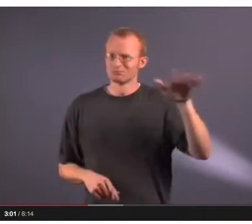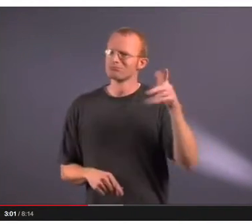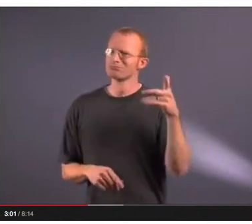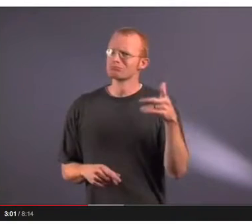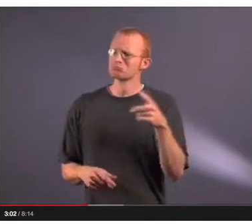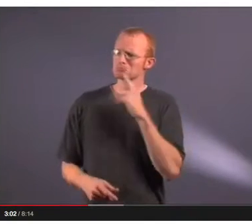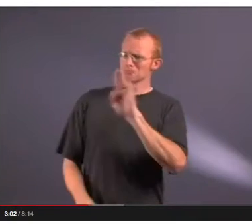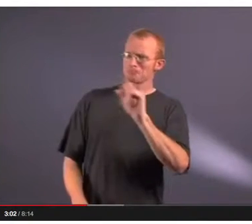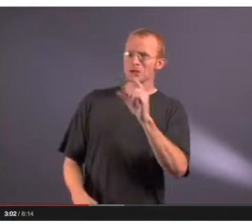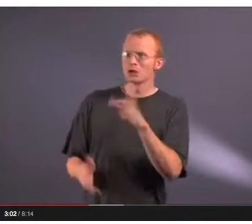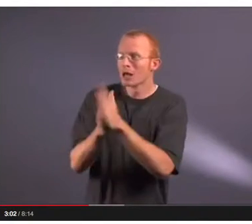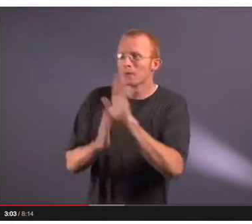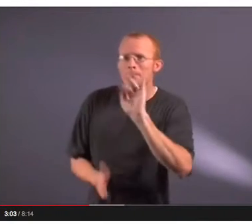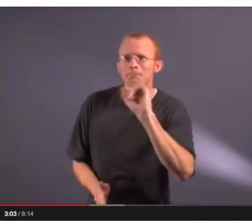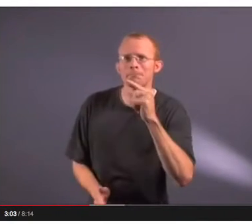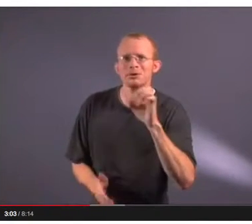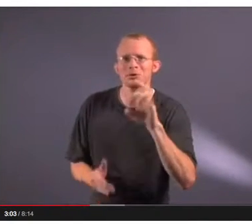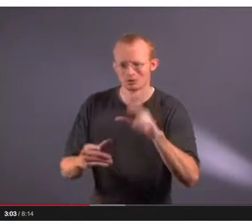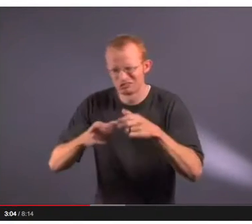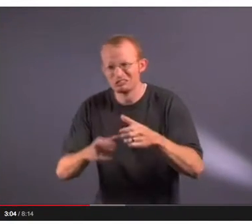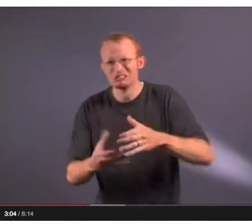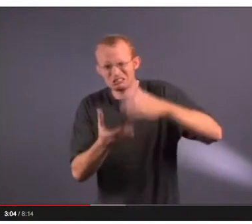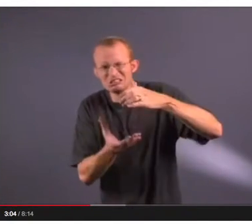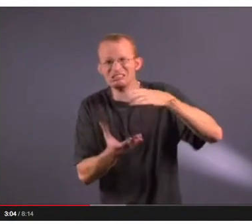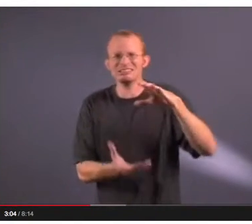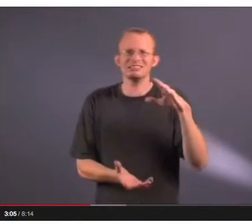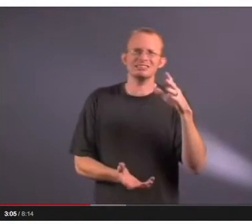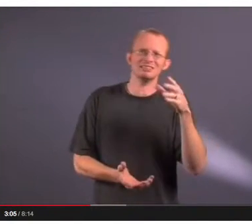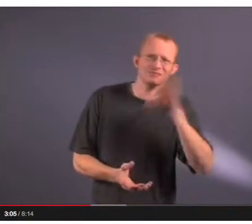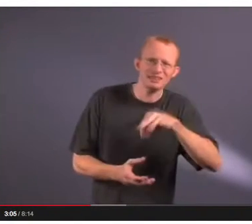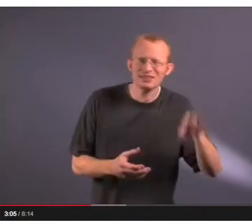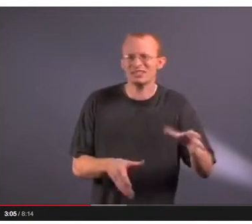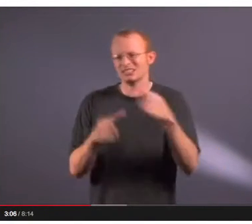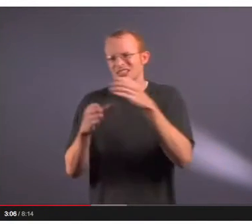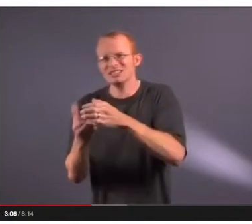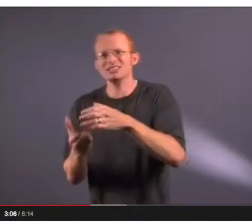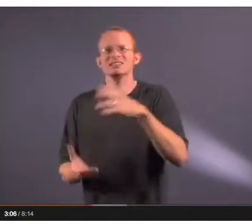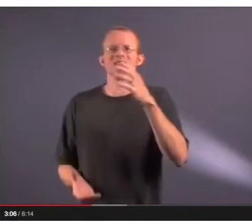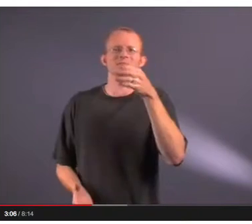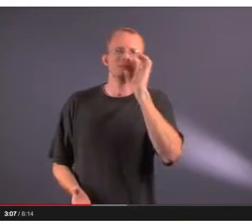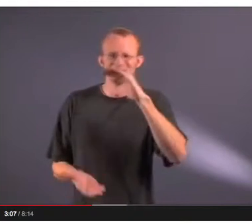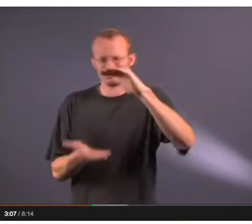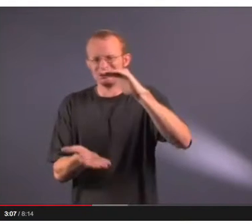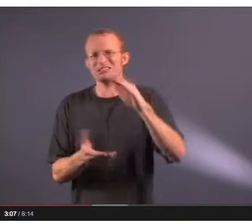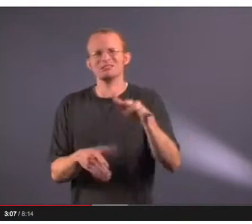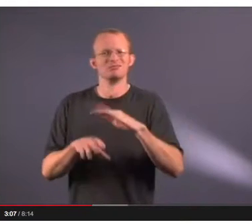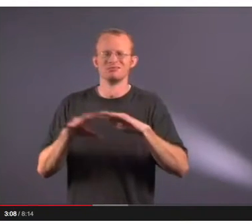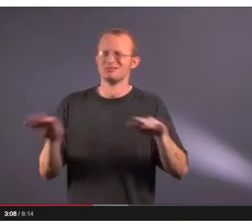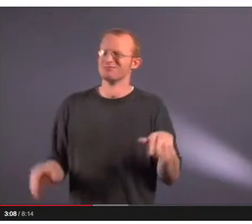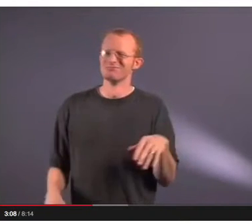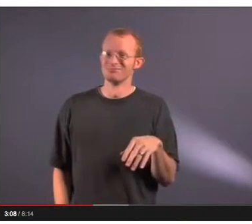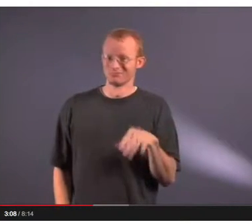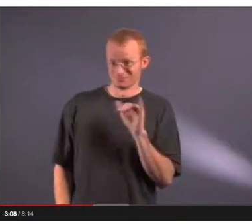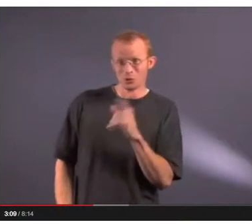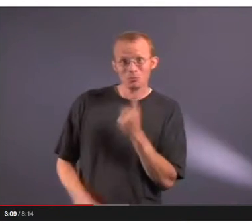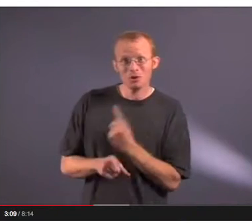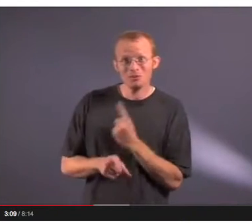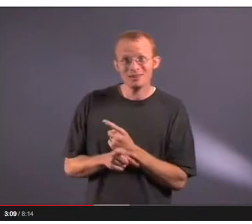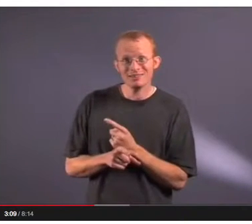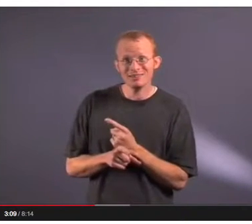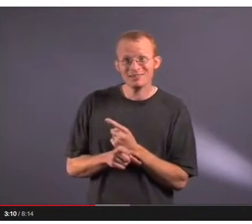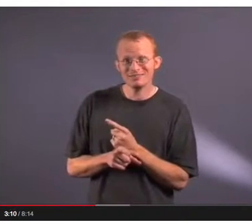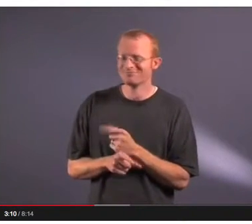those restaurants. So you get a huge burger. They give you French fries. They give you a large